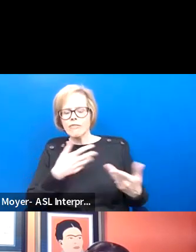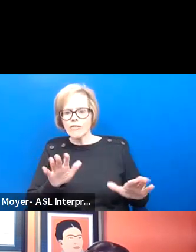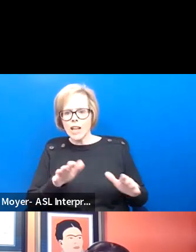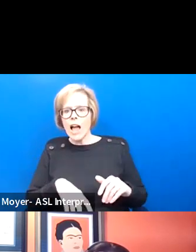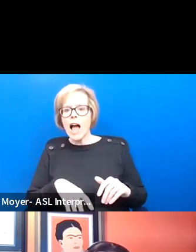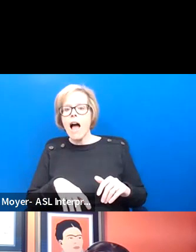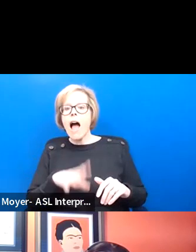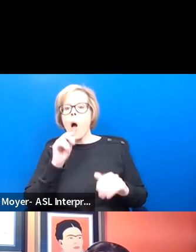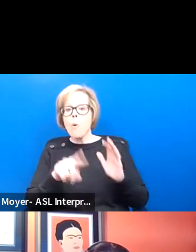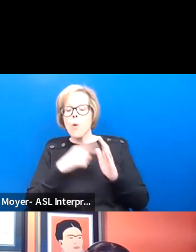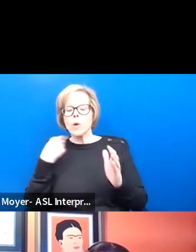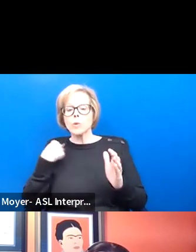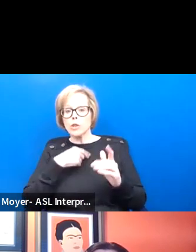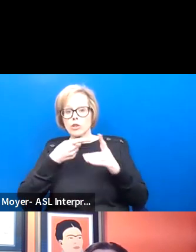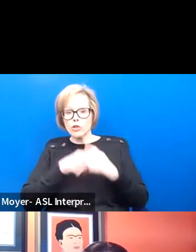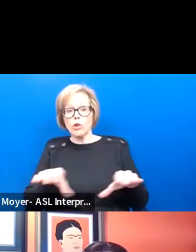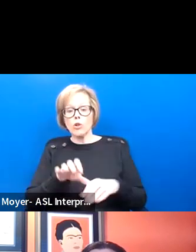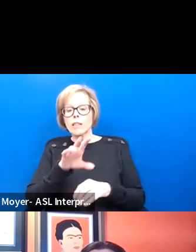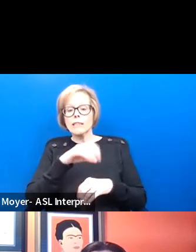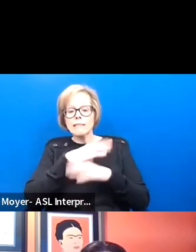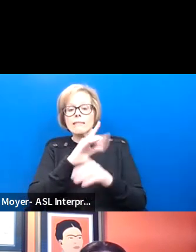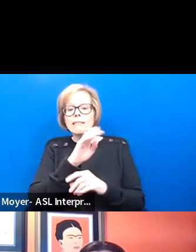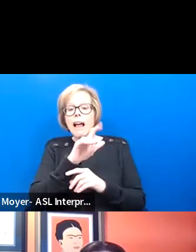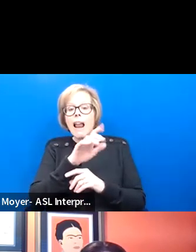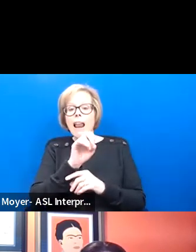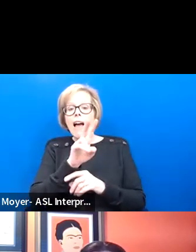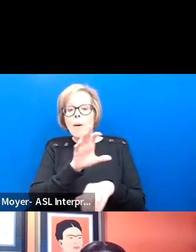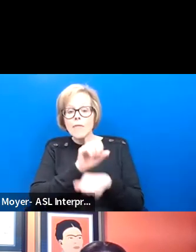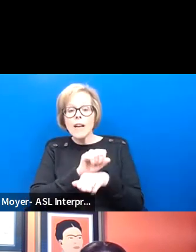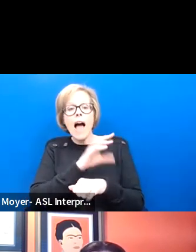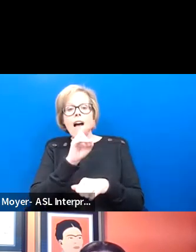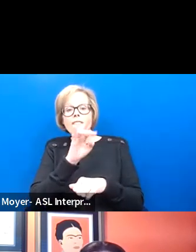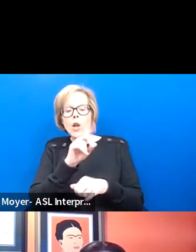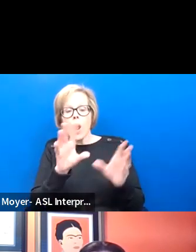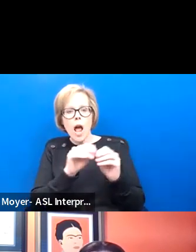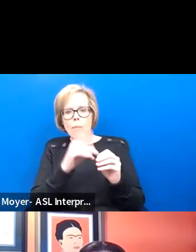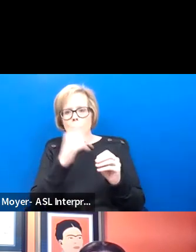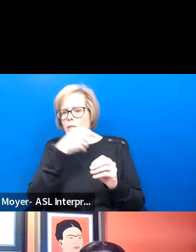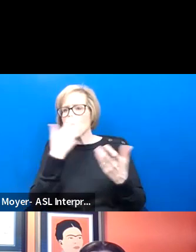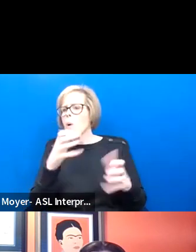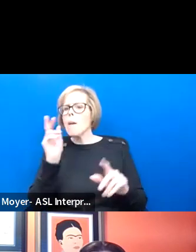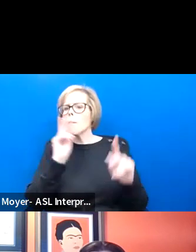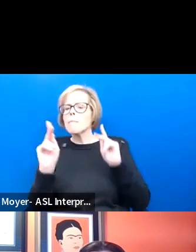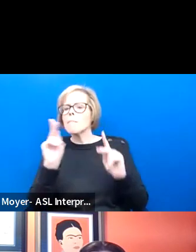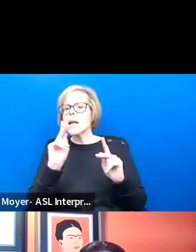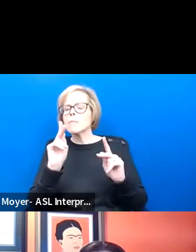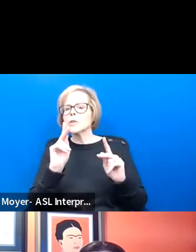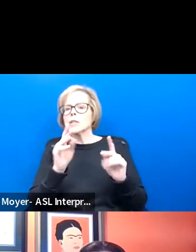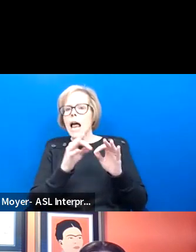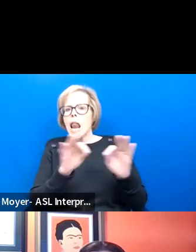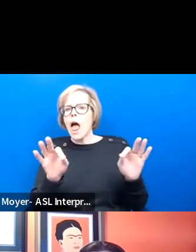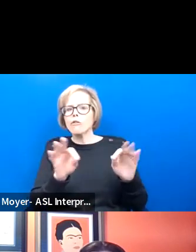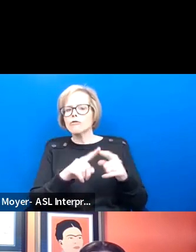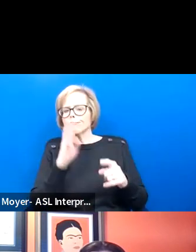once we started doing televisits and video conferences, because they didn't want people's language concordancy to fall